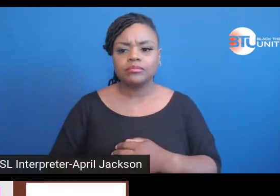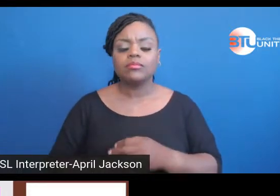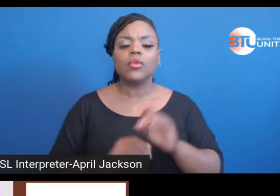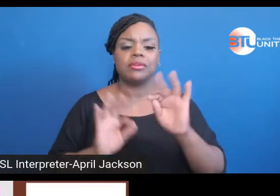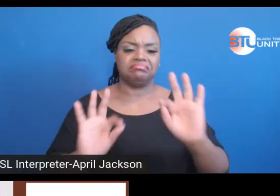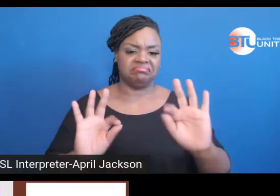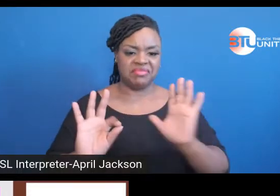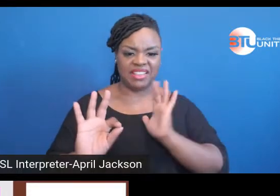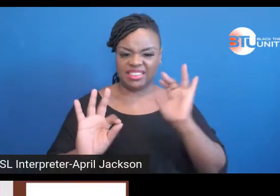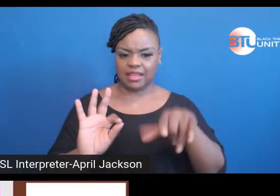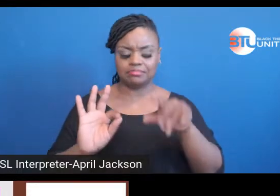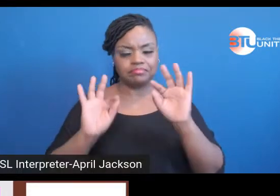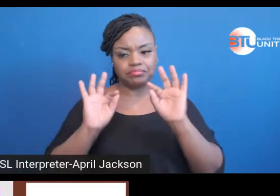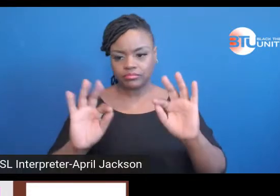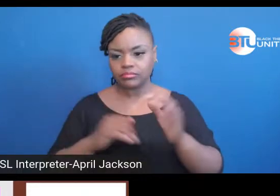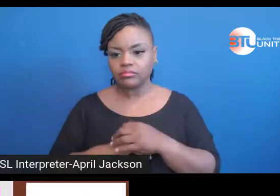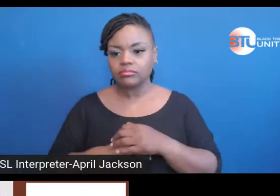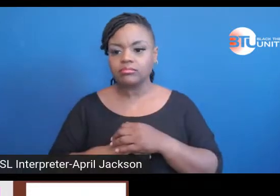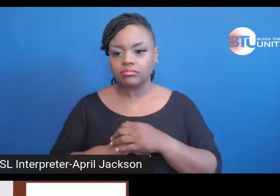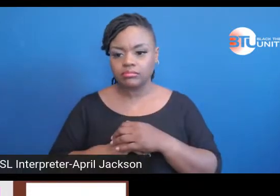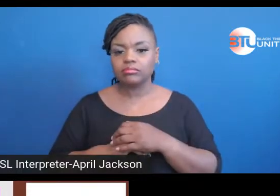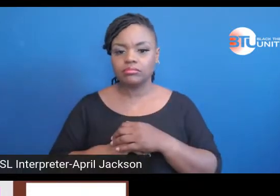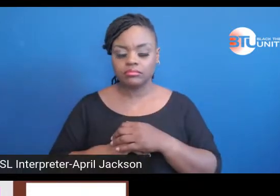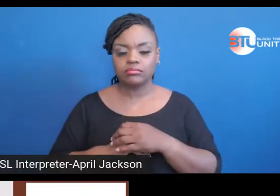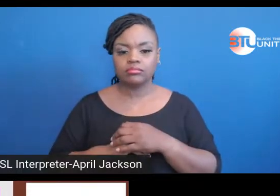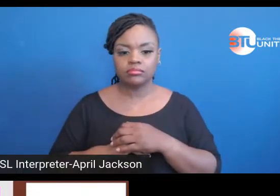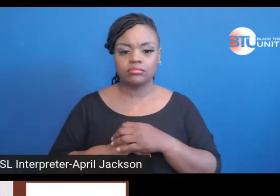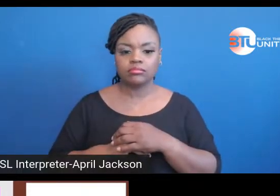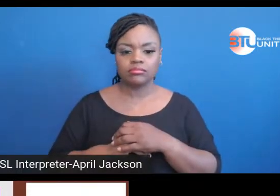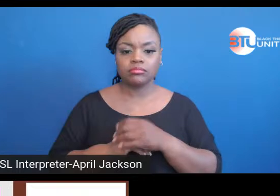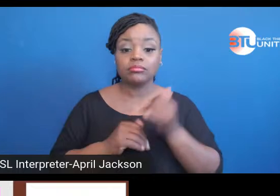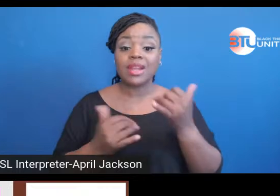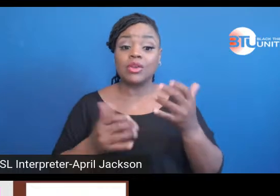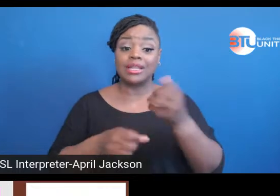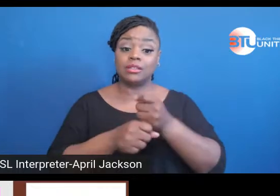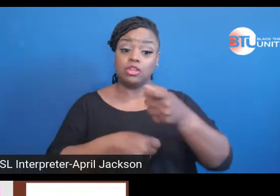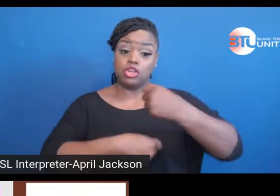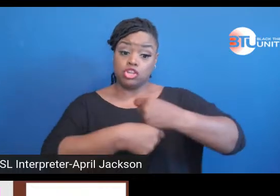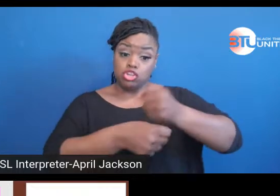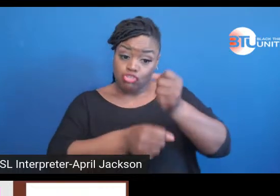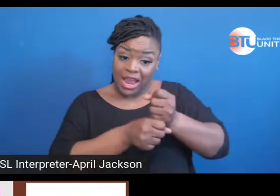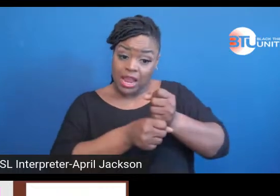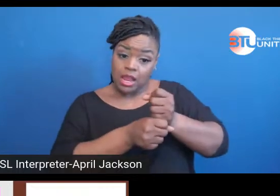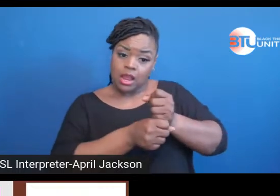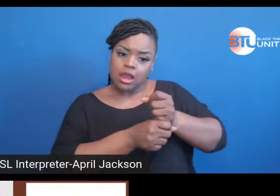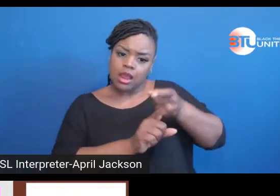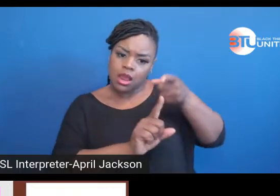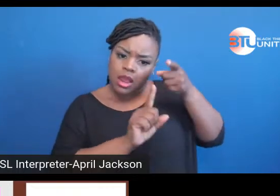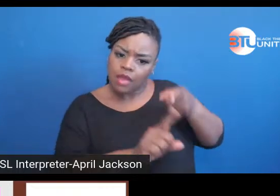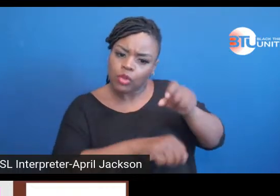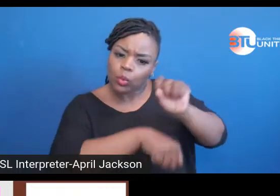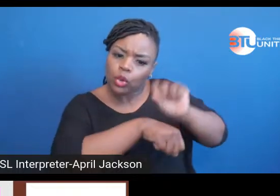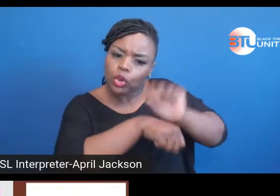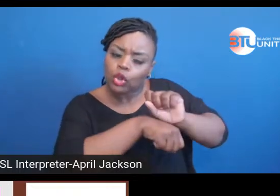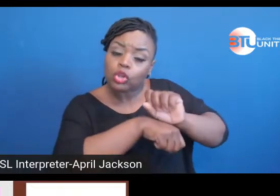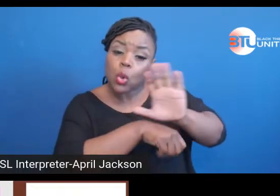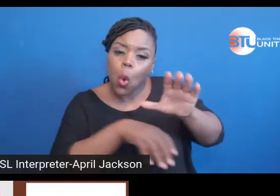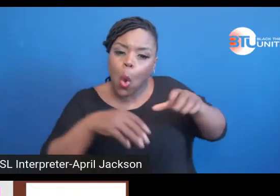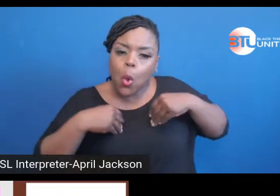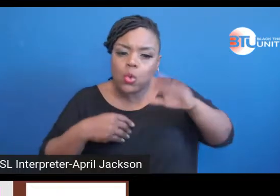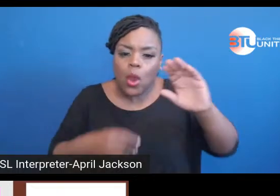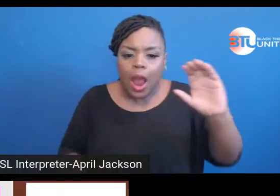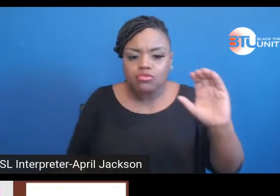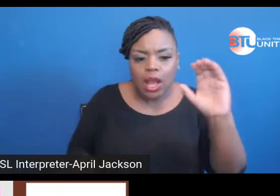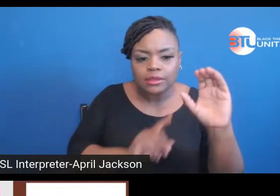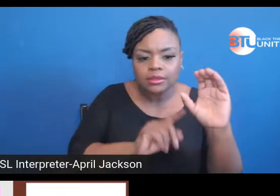How do you get it? I said that you create it just by virtue of creating a work, you own the copyright in that work.